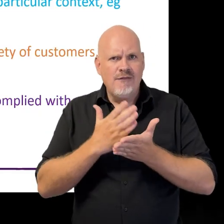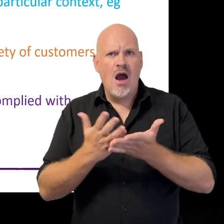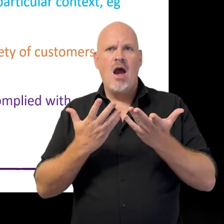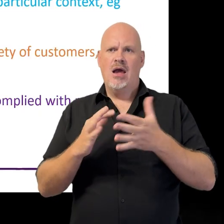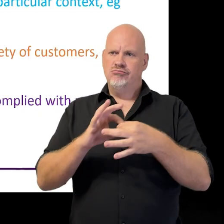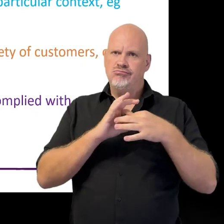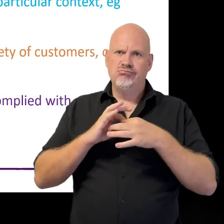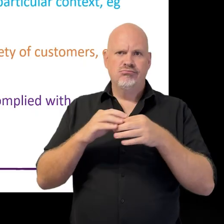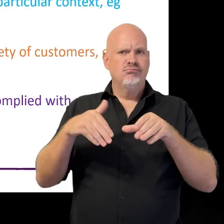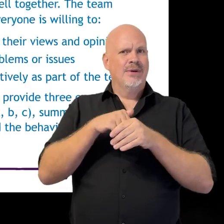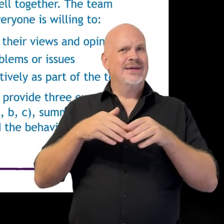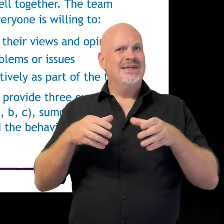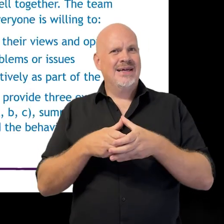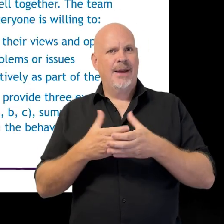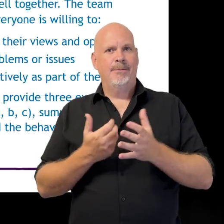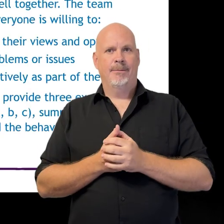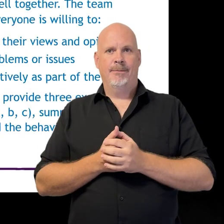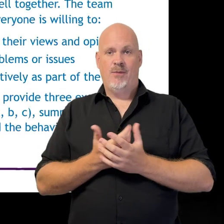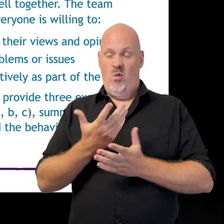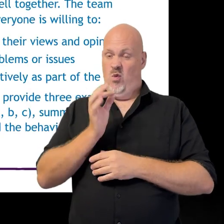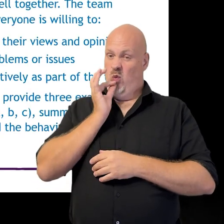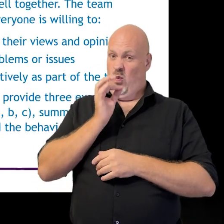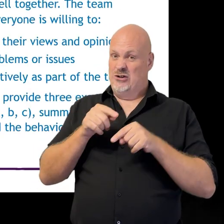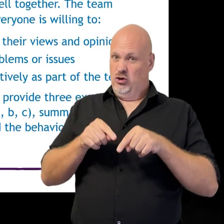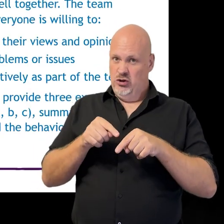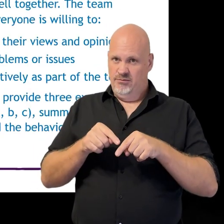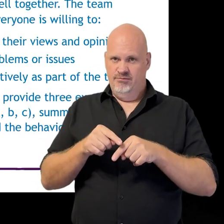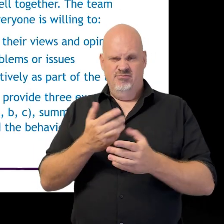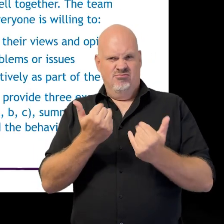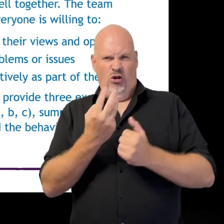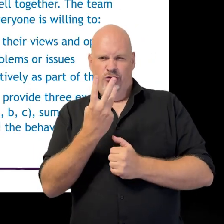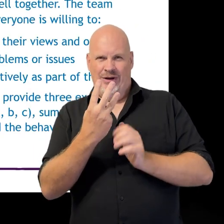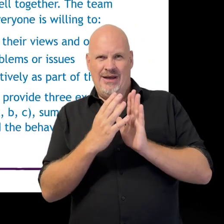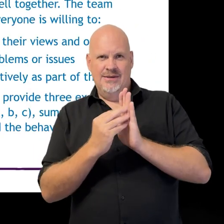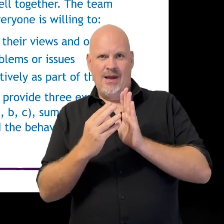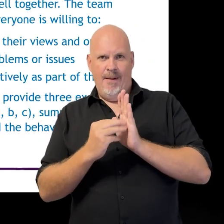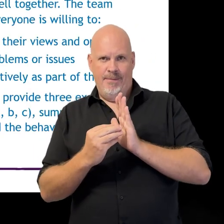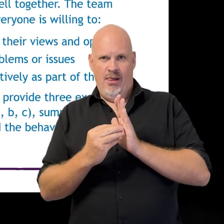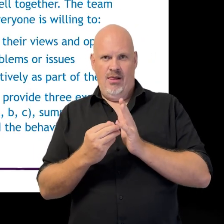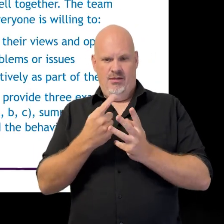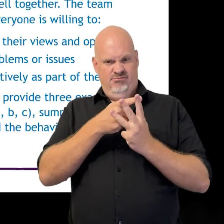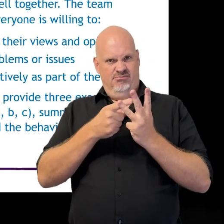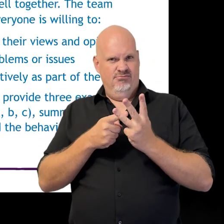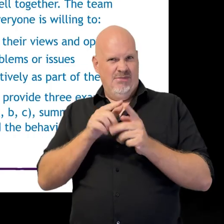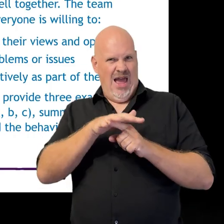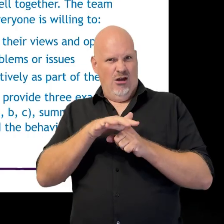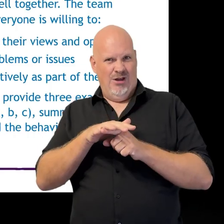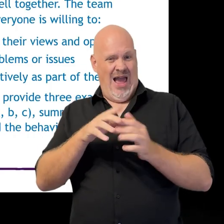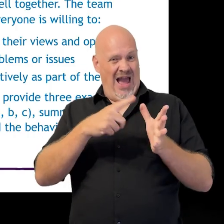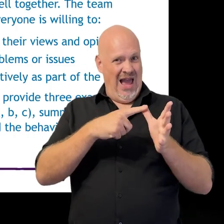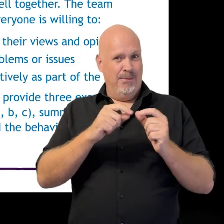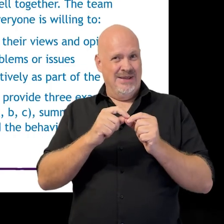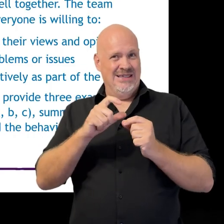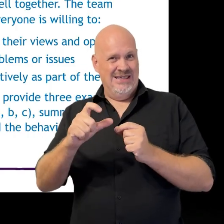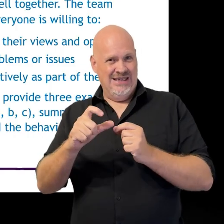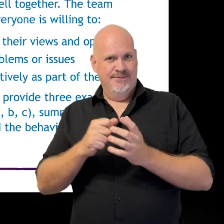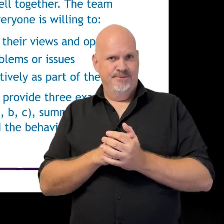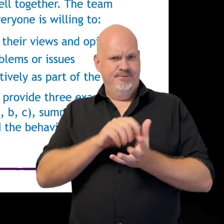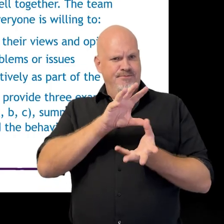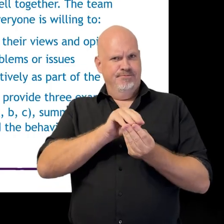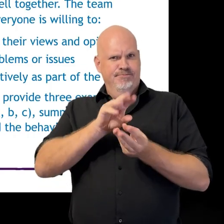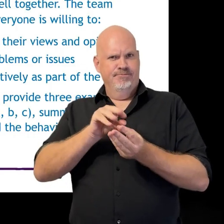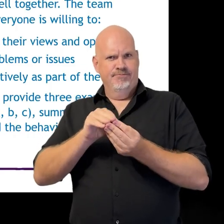Question 3. For this question, Novus Care say that our people practice team are a happy